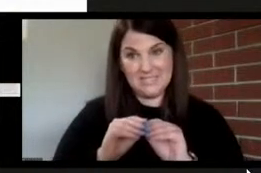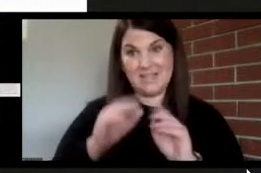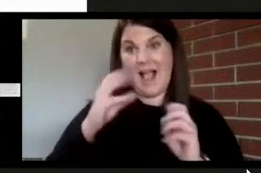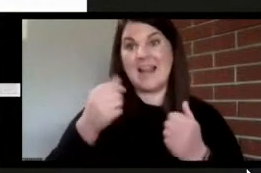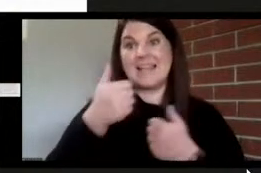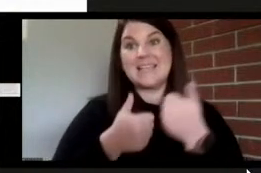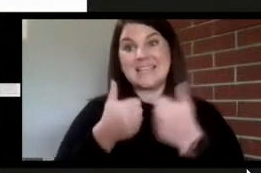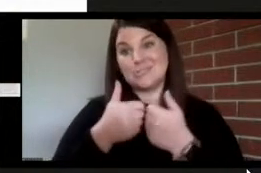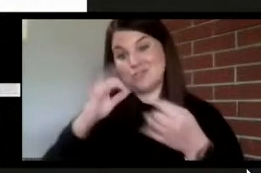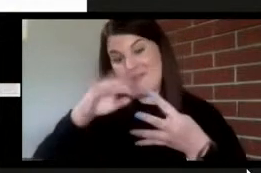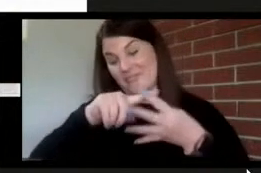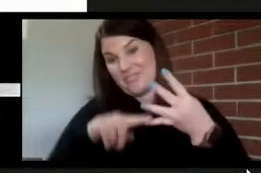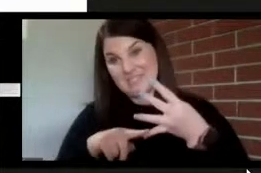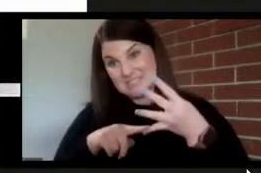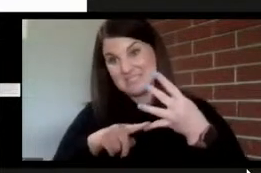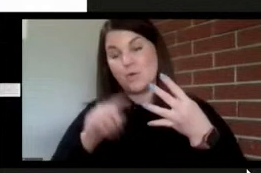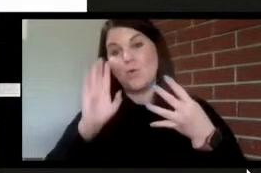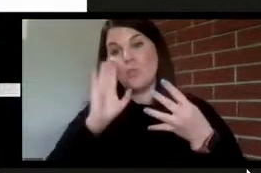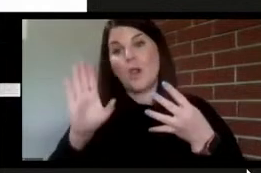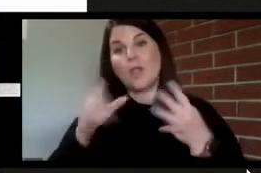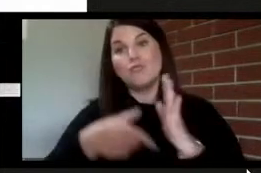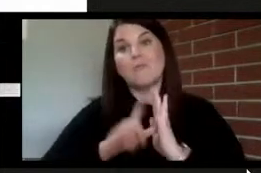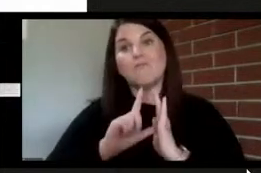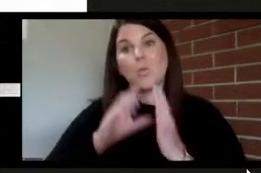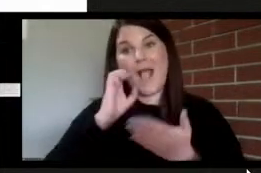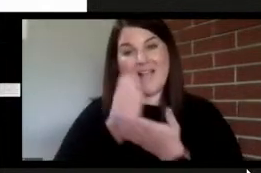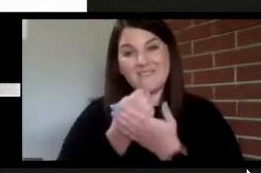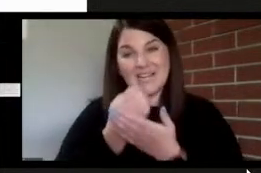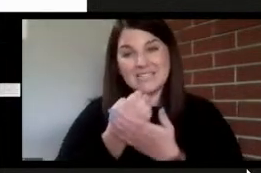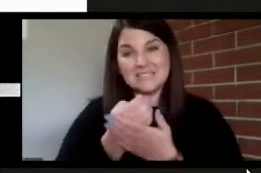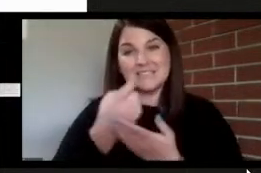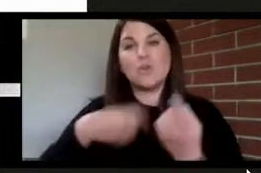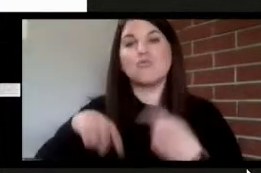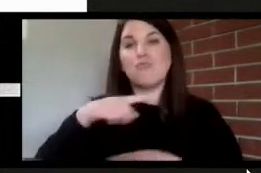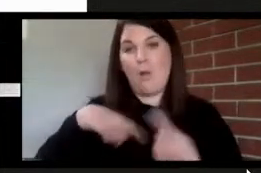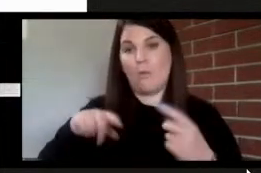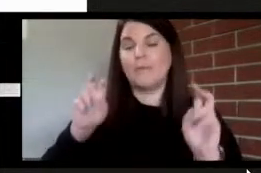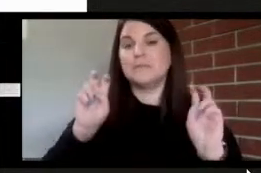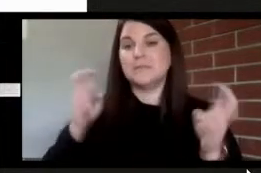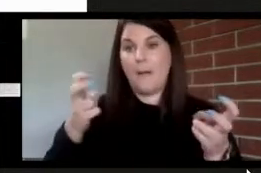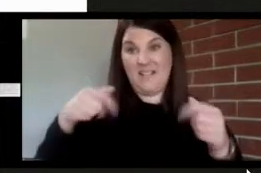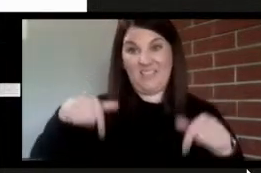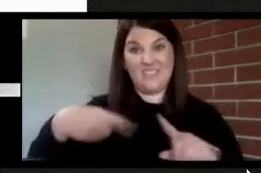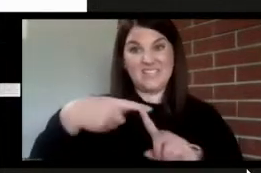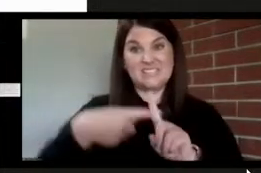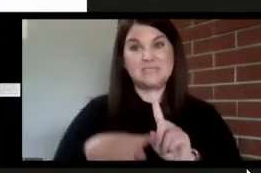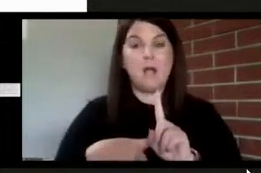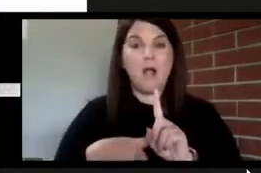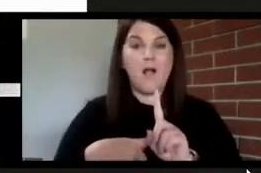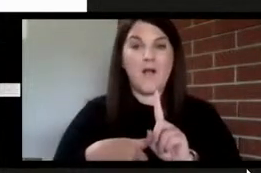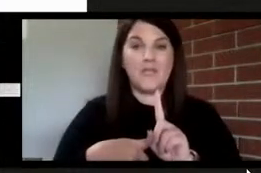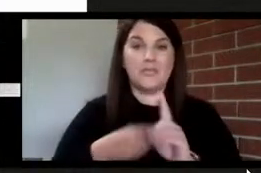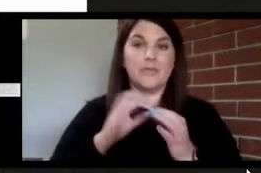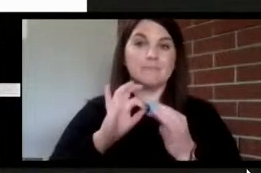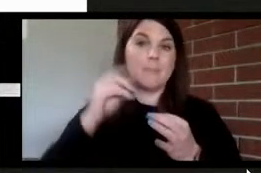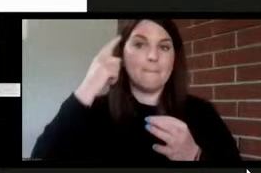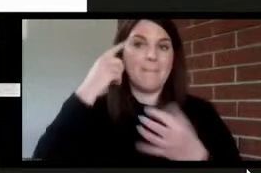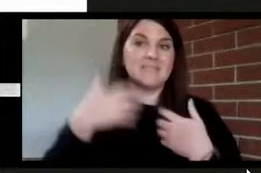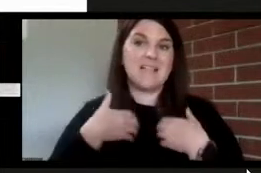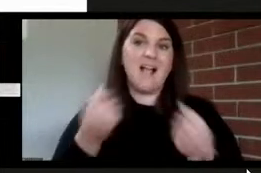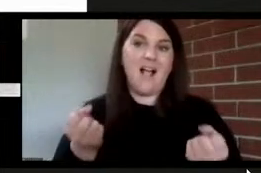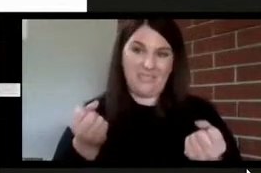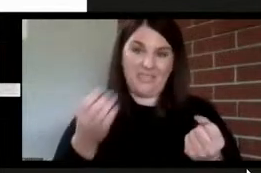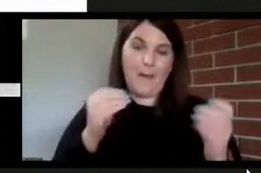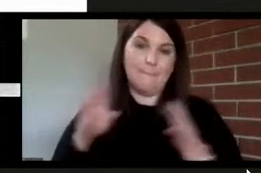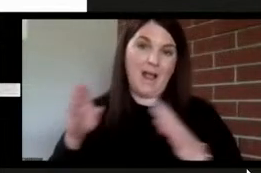the subcommittee review evidence around the topic area. This month is on the mental health and